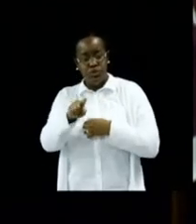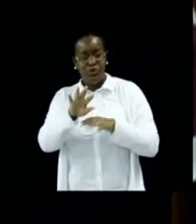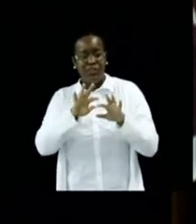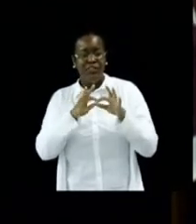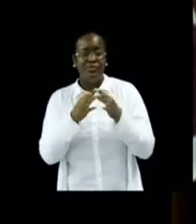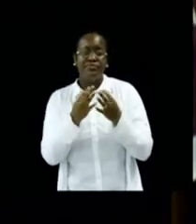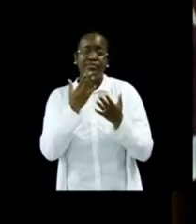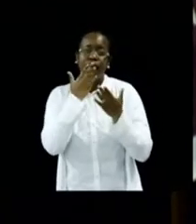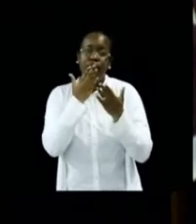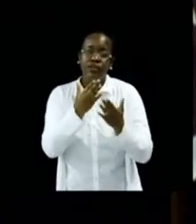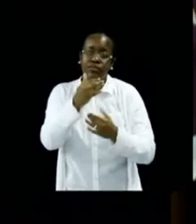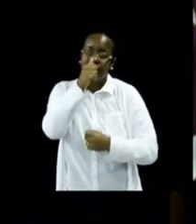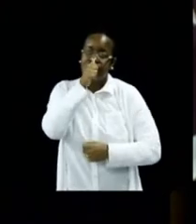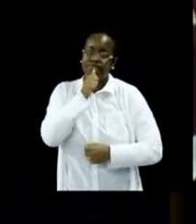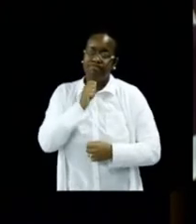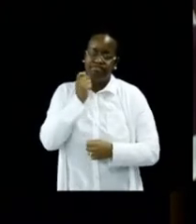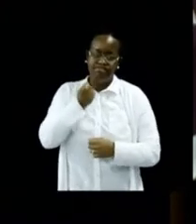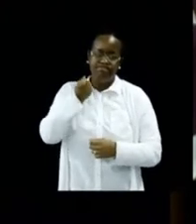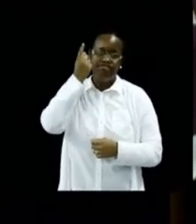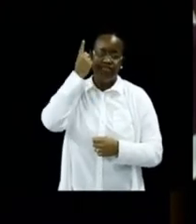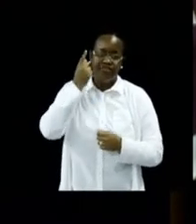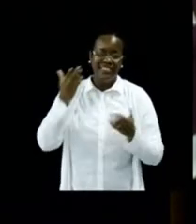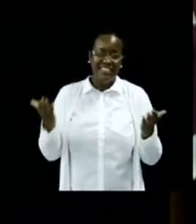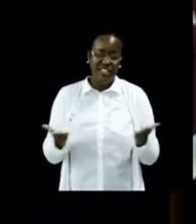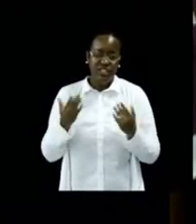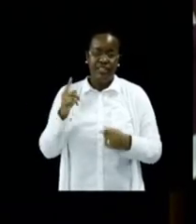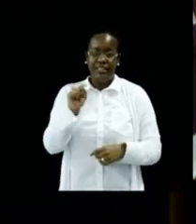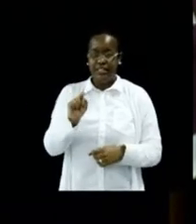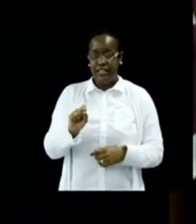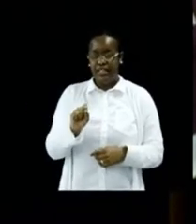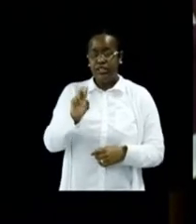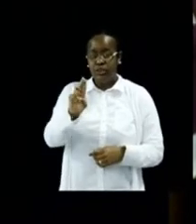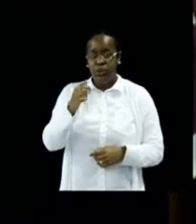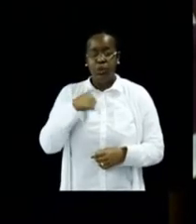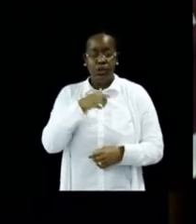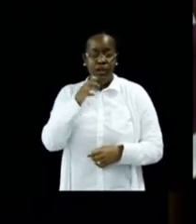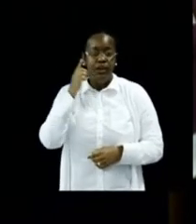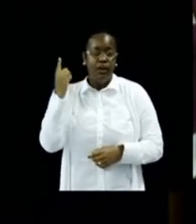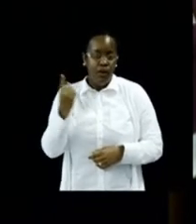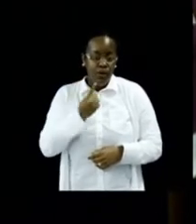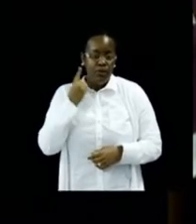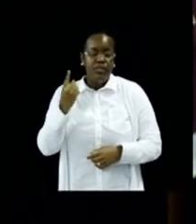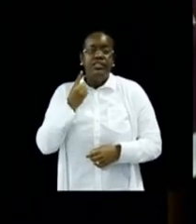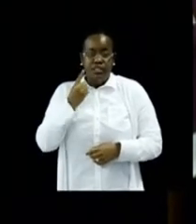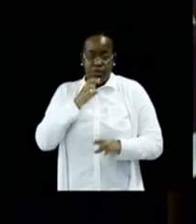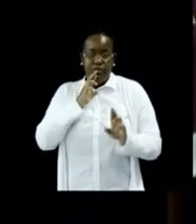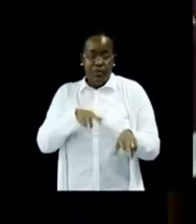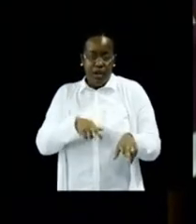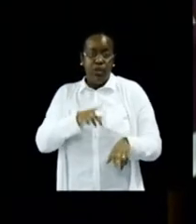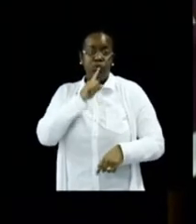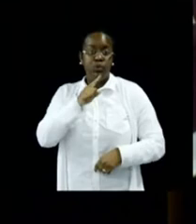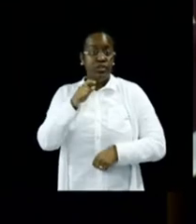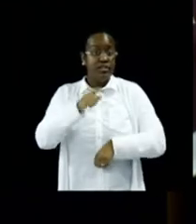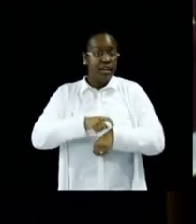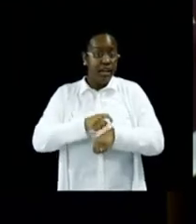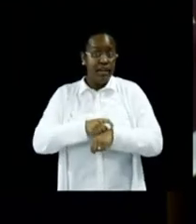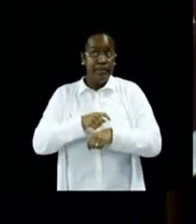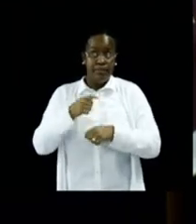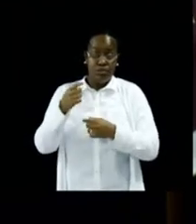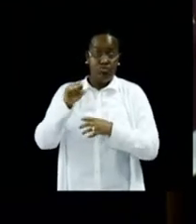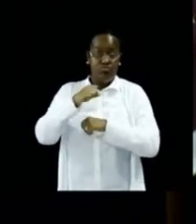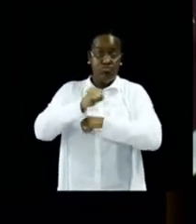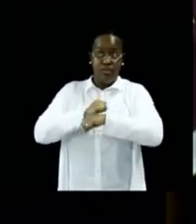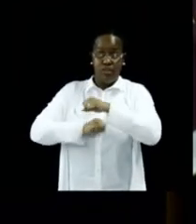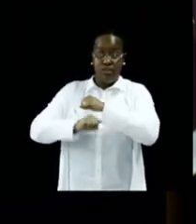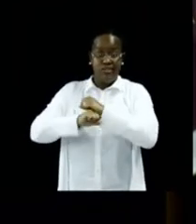your patience and understanding as TSU responds in real time to mandates beyond our control.